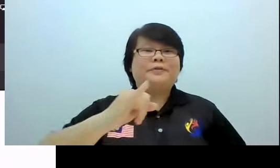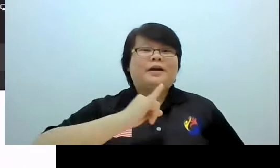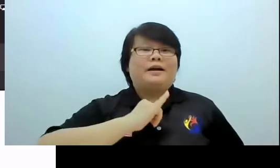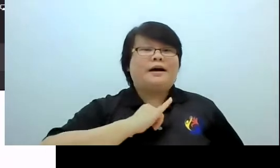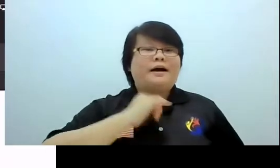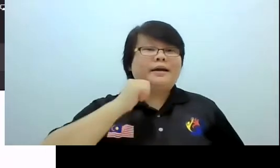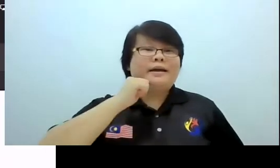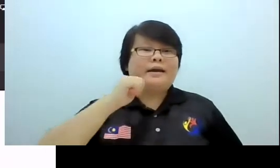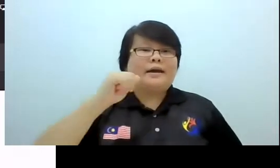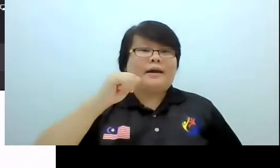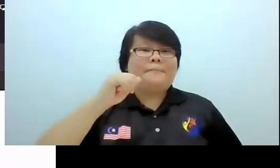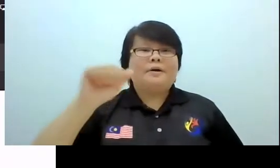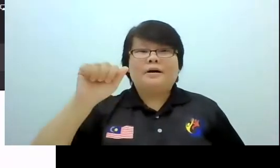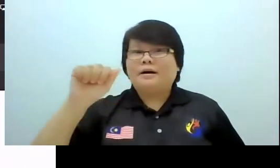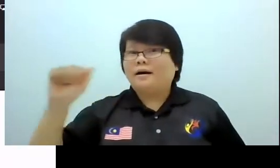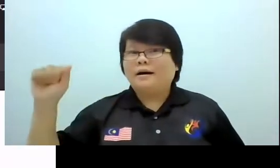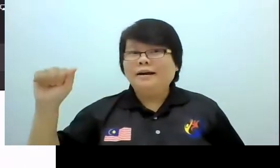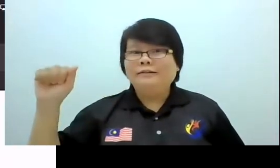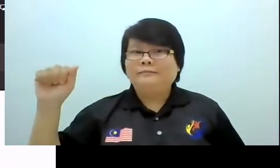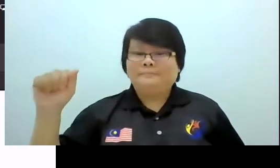Answer, I am